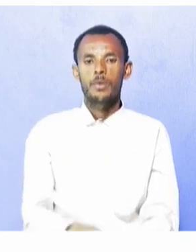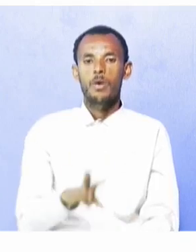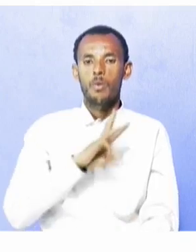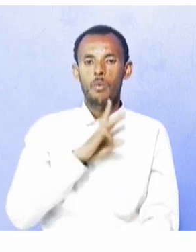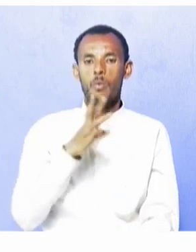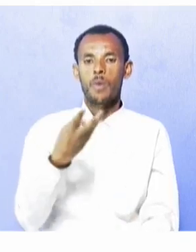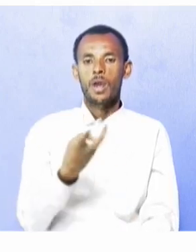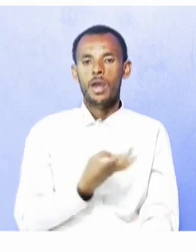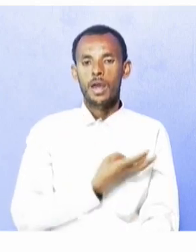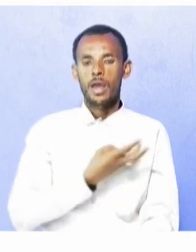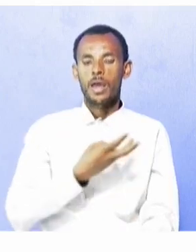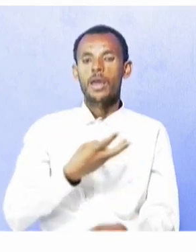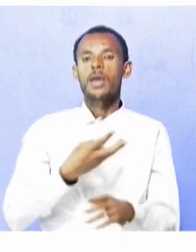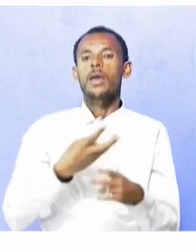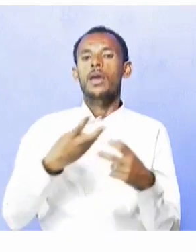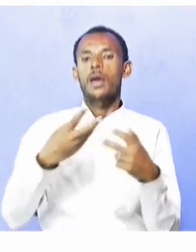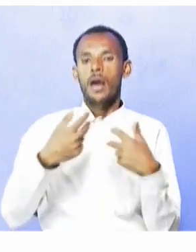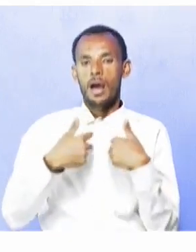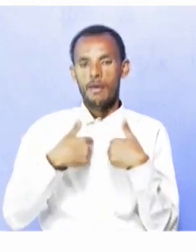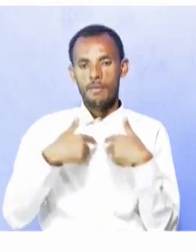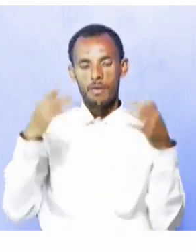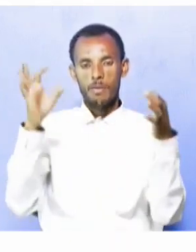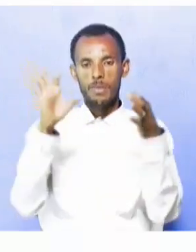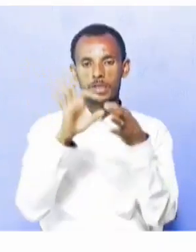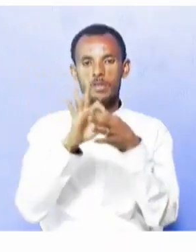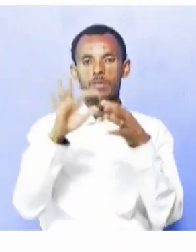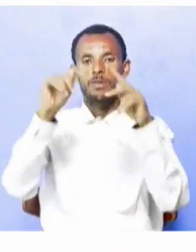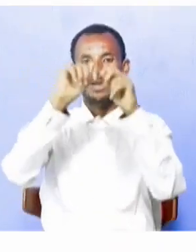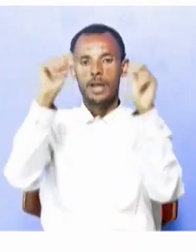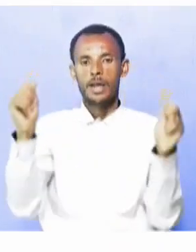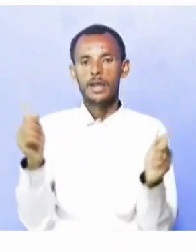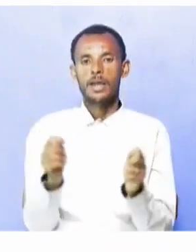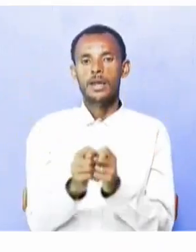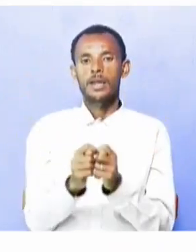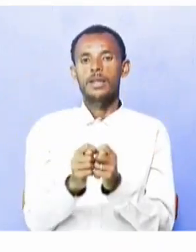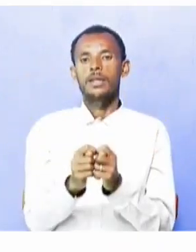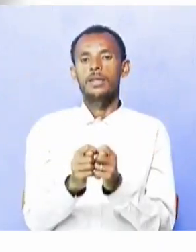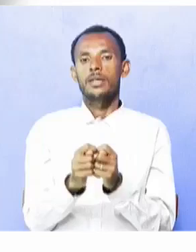have a combination of triangles having this form.